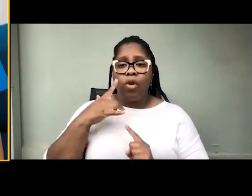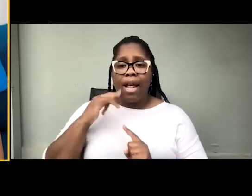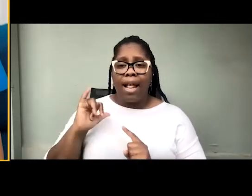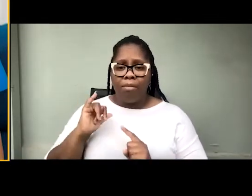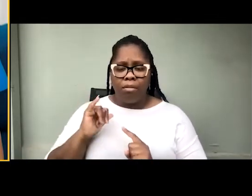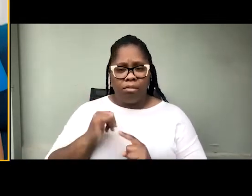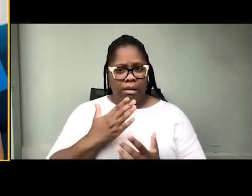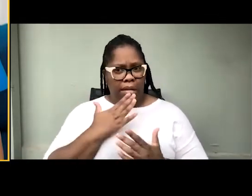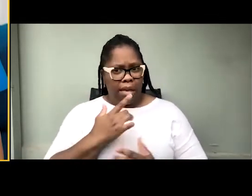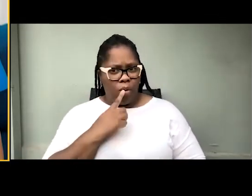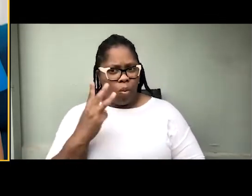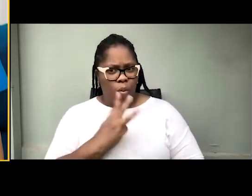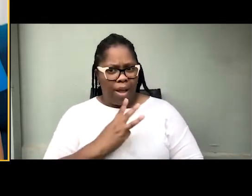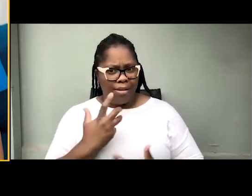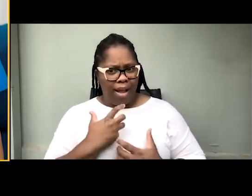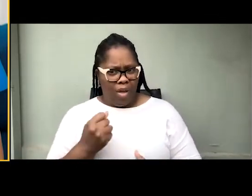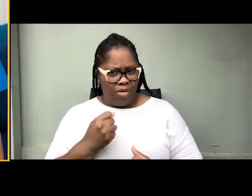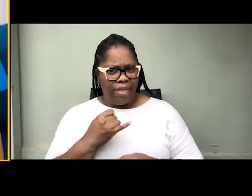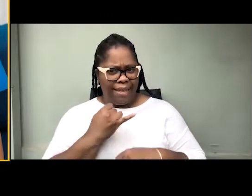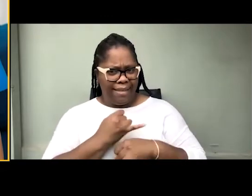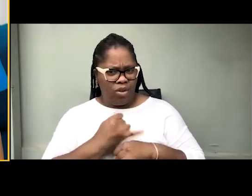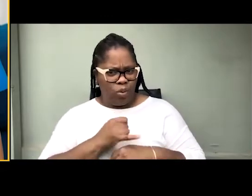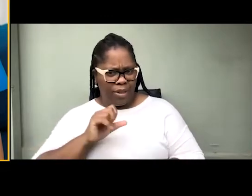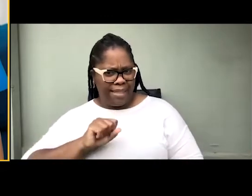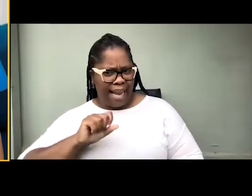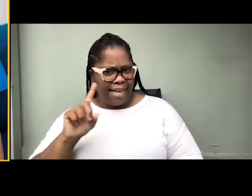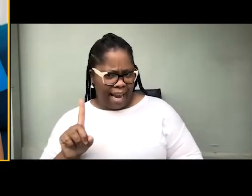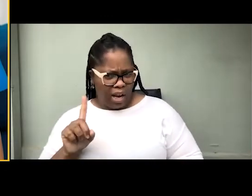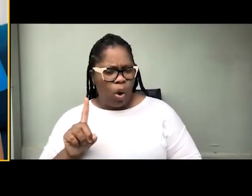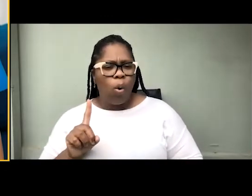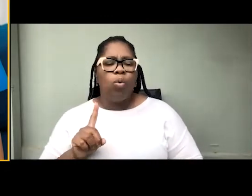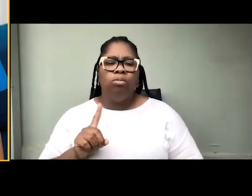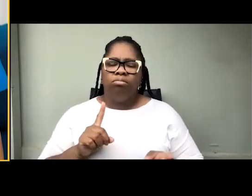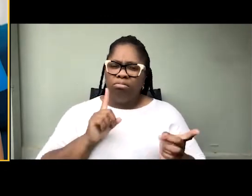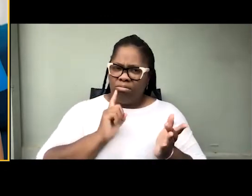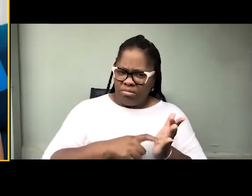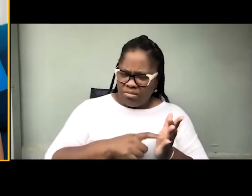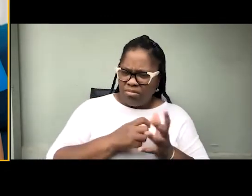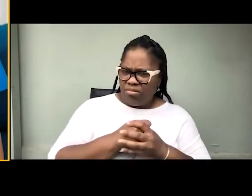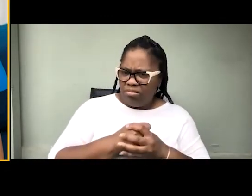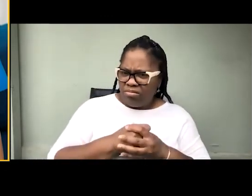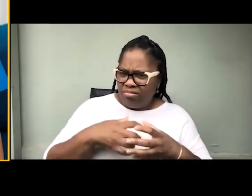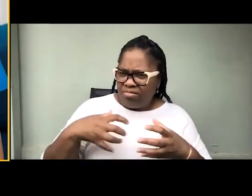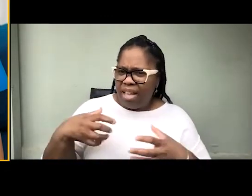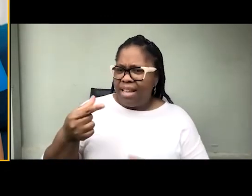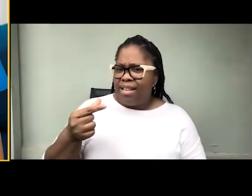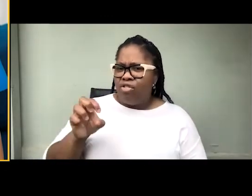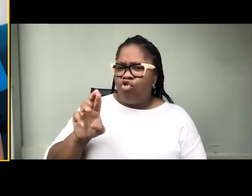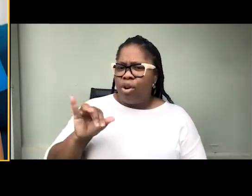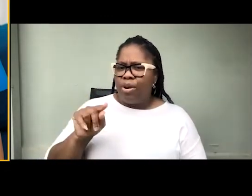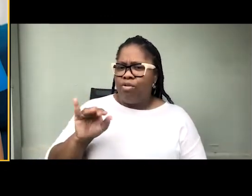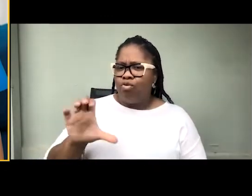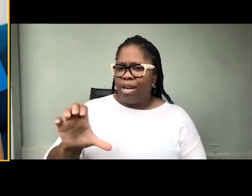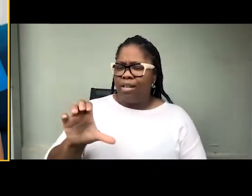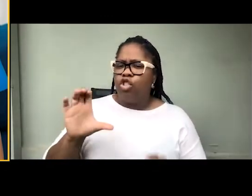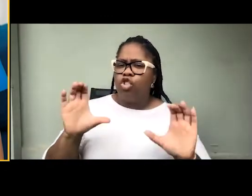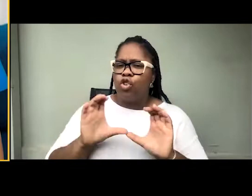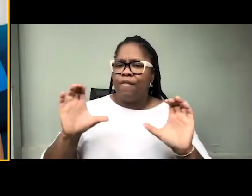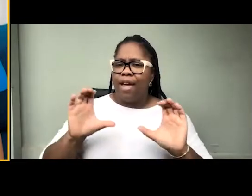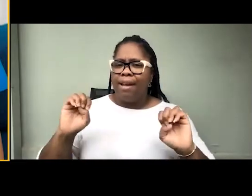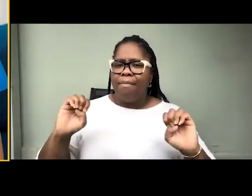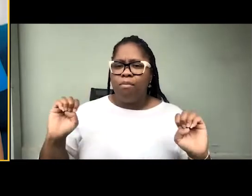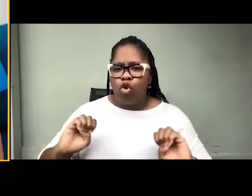West Health Institute down in San Diego, this emergence of an expansion of geriatric certified